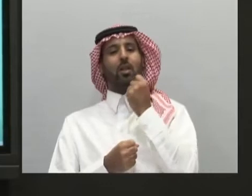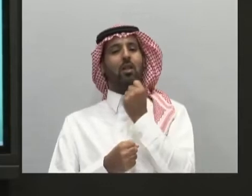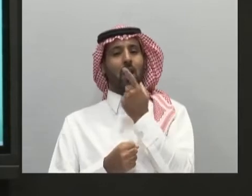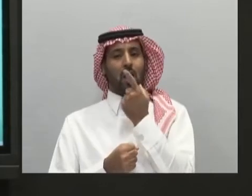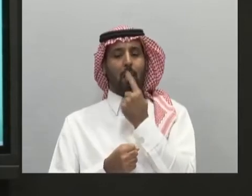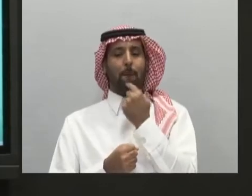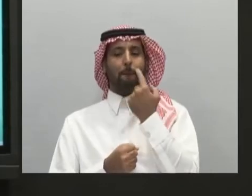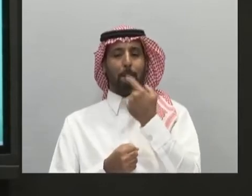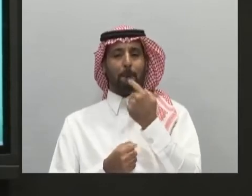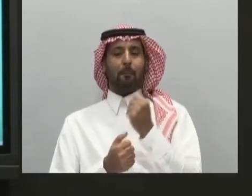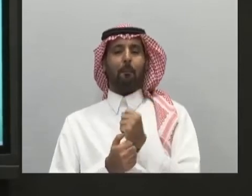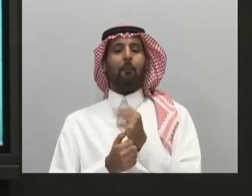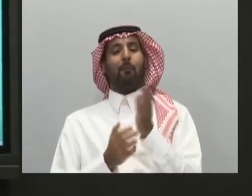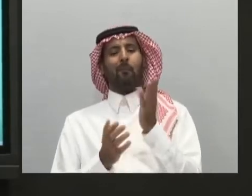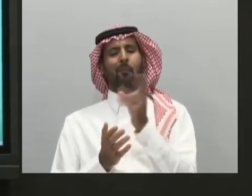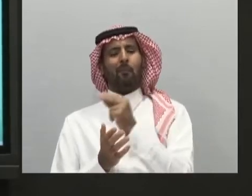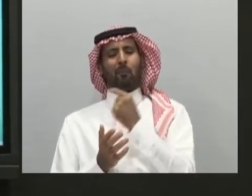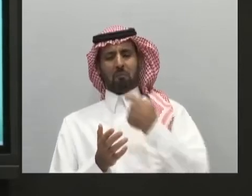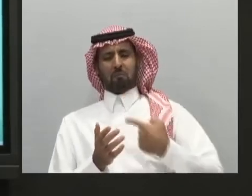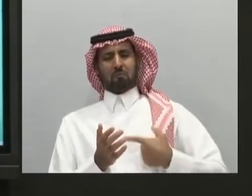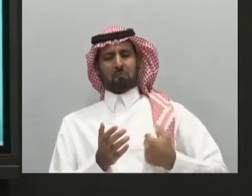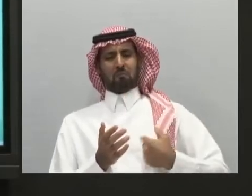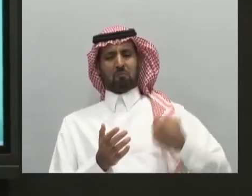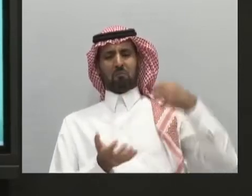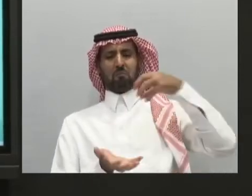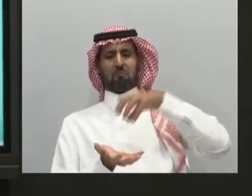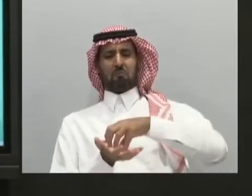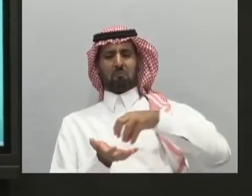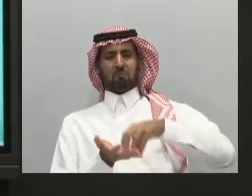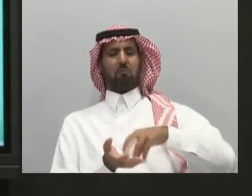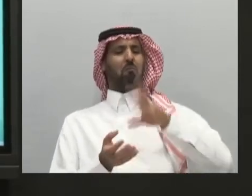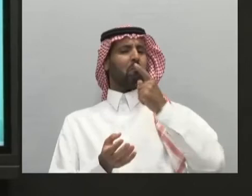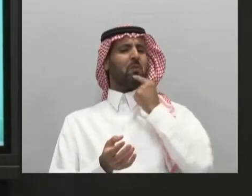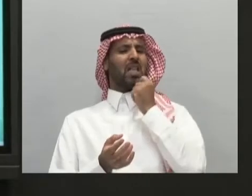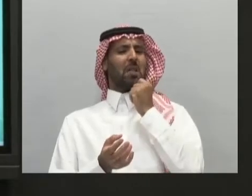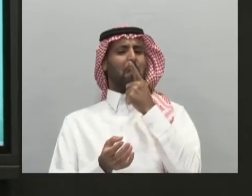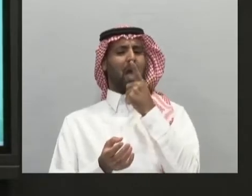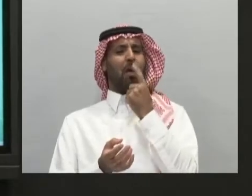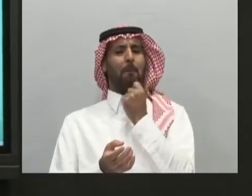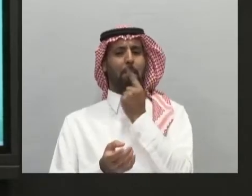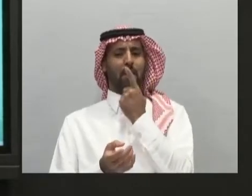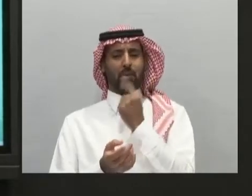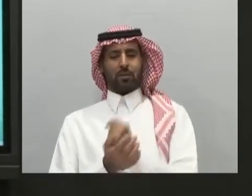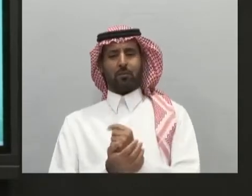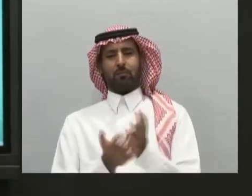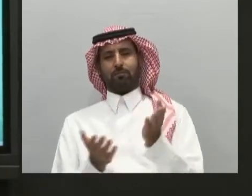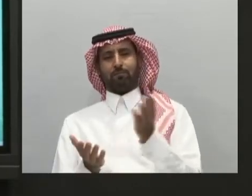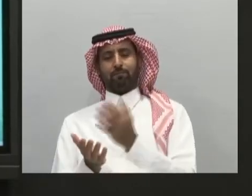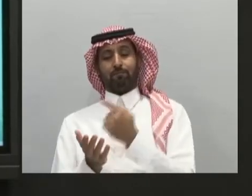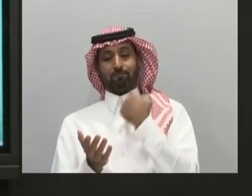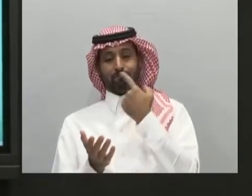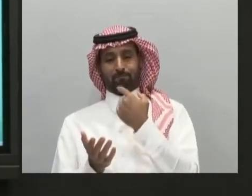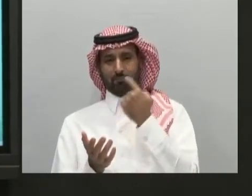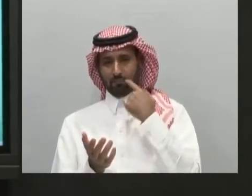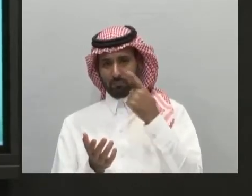nouns. Compound nouns, the two nouns that come together, like backpack, how to stress the word and how to pronounce it